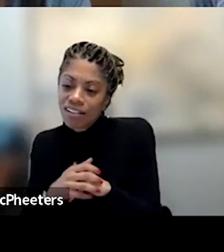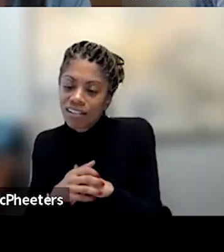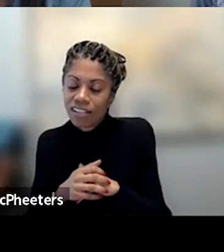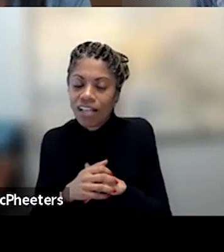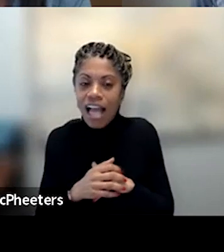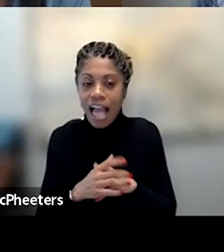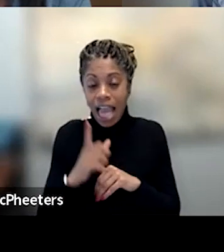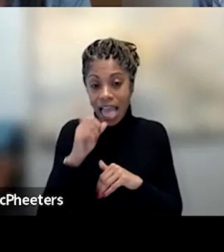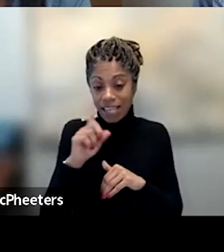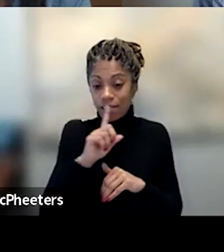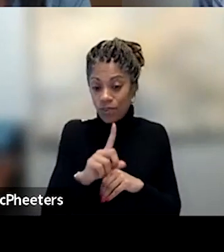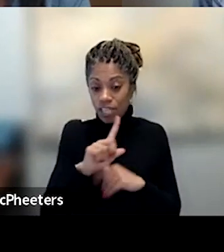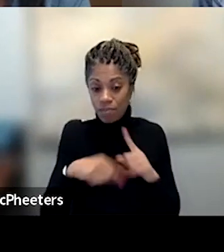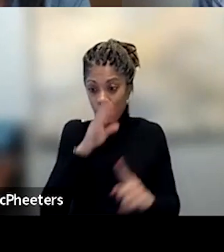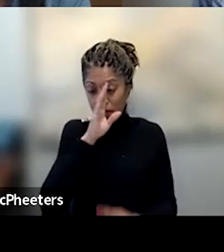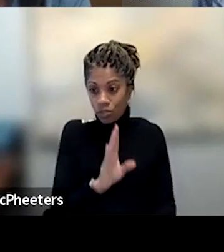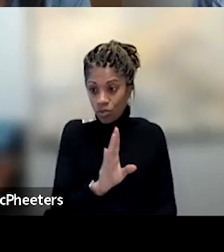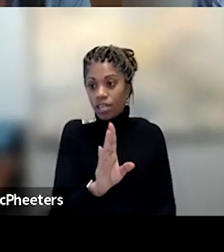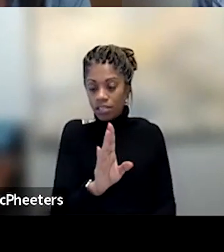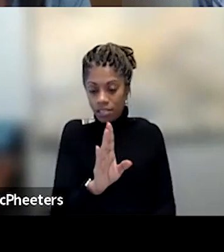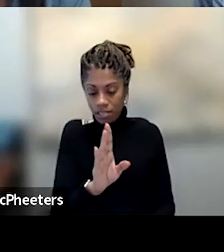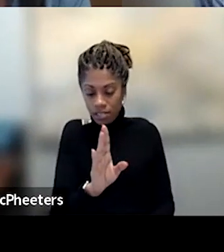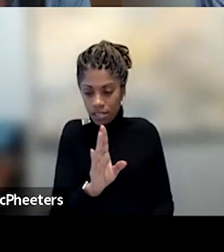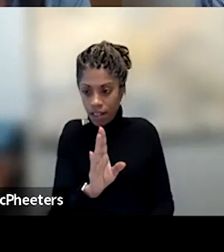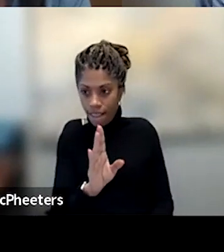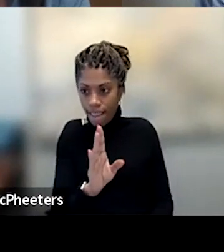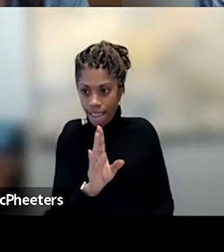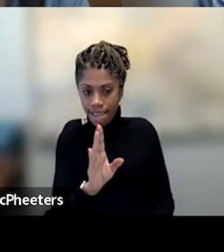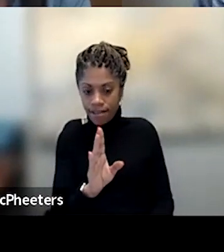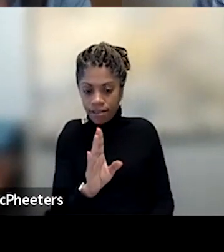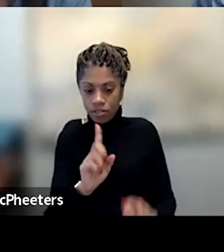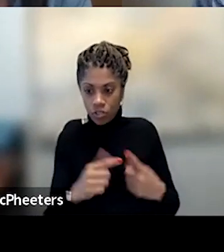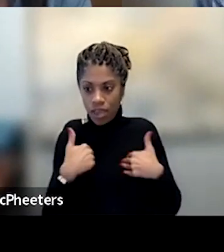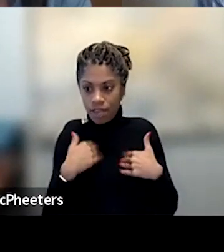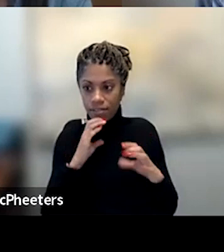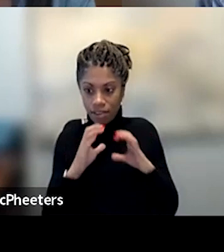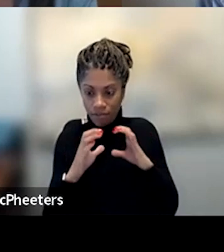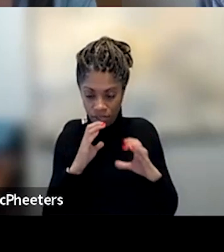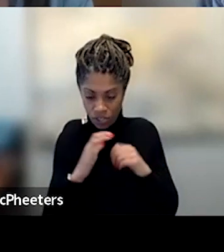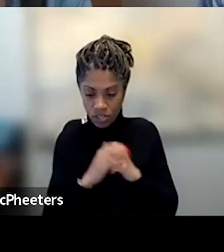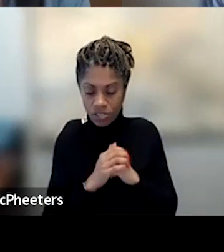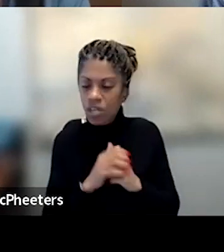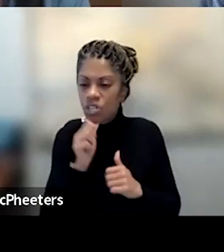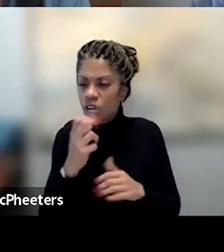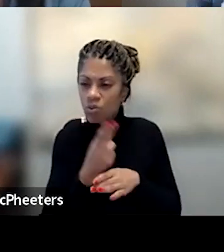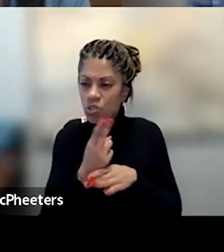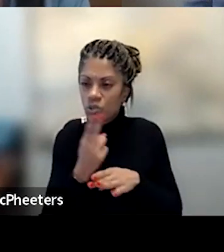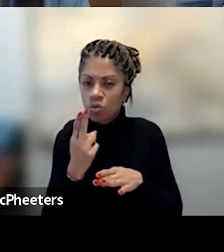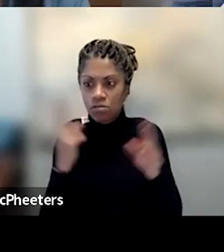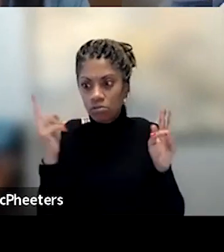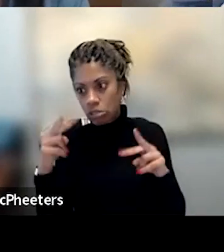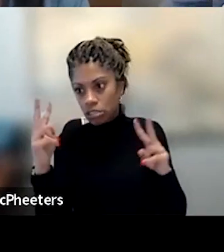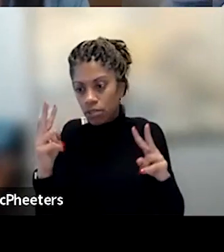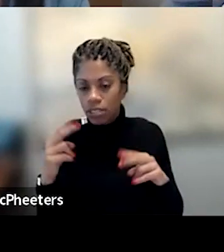place of learning and not judgment, and to realize that there's an opportunity for us to learn from one